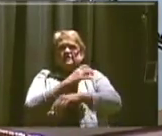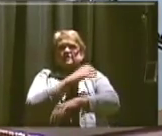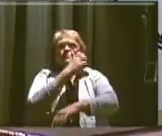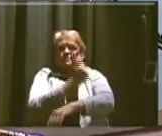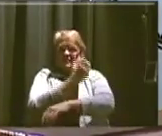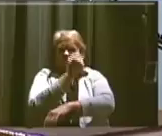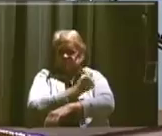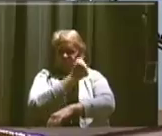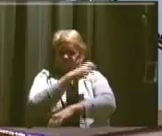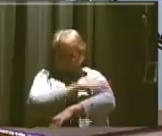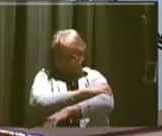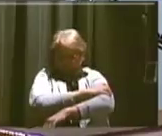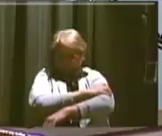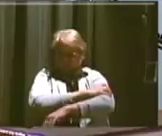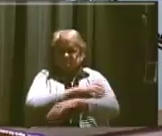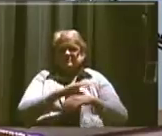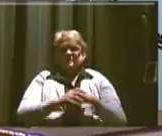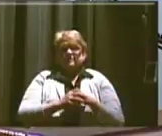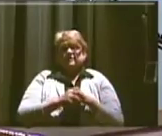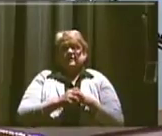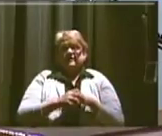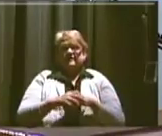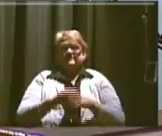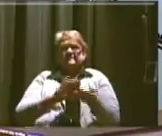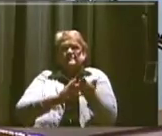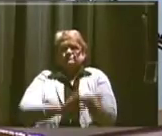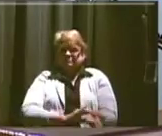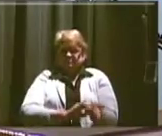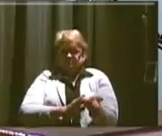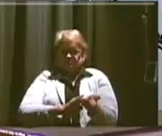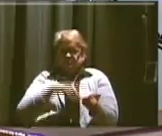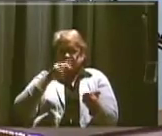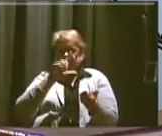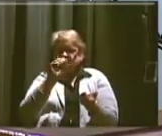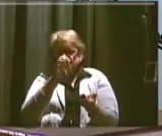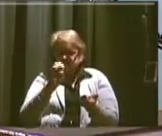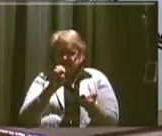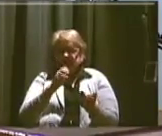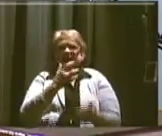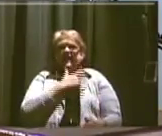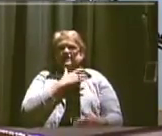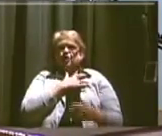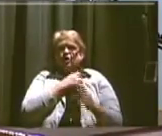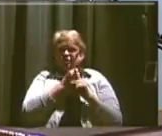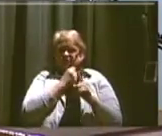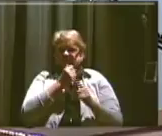pressure cuff, how to take pulse rates, and also heart rates.